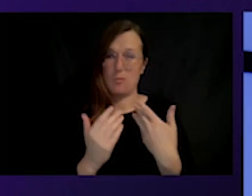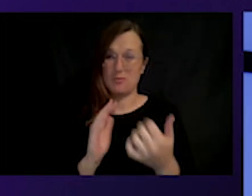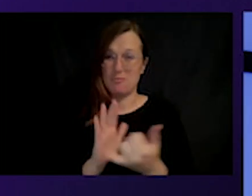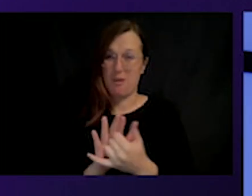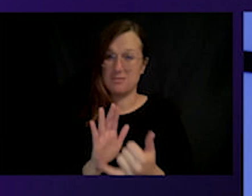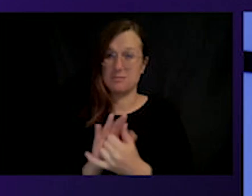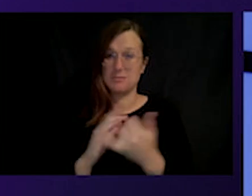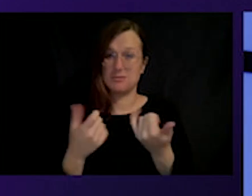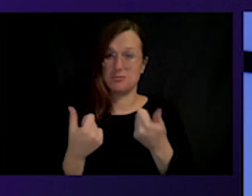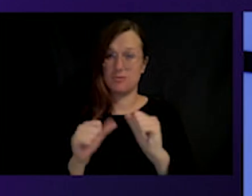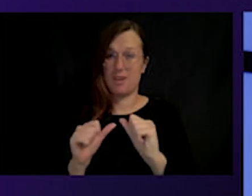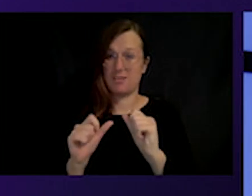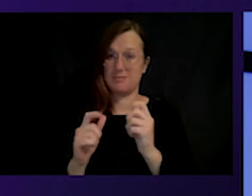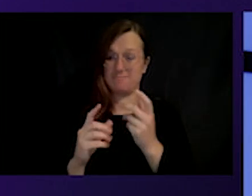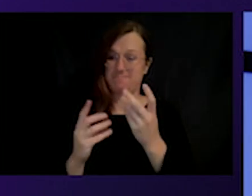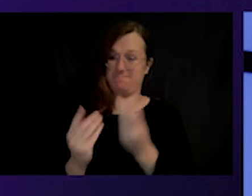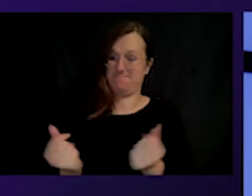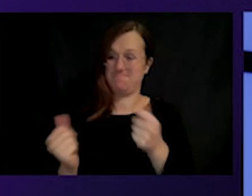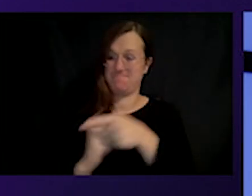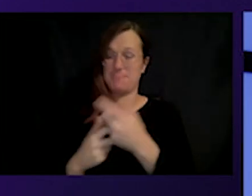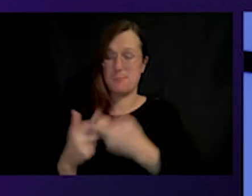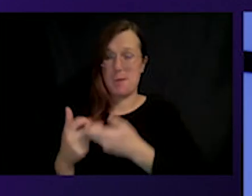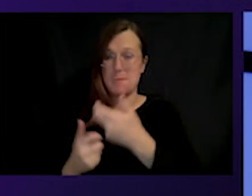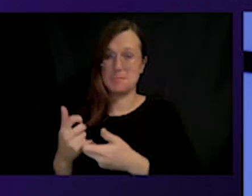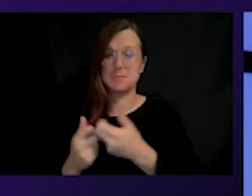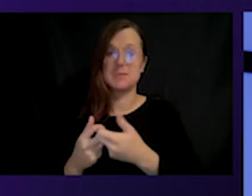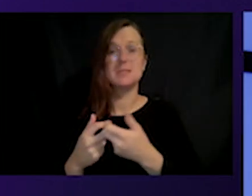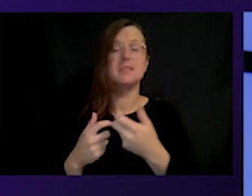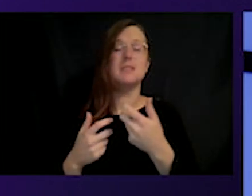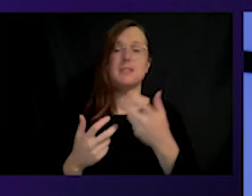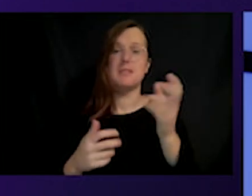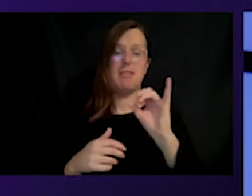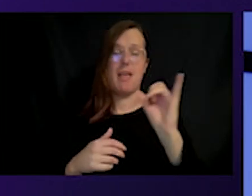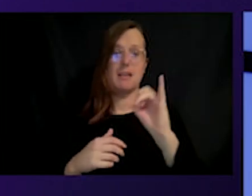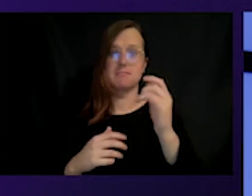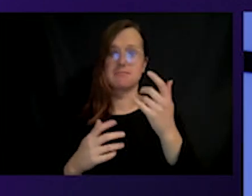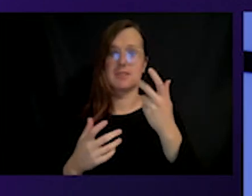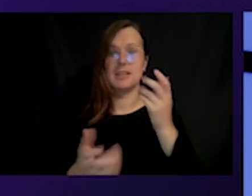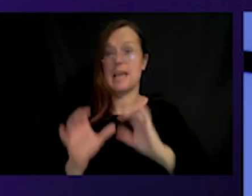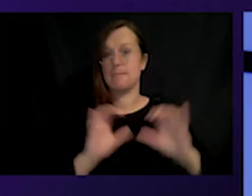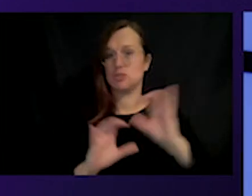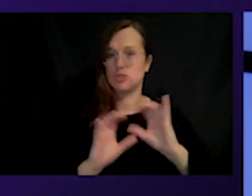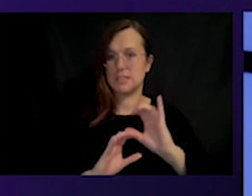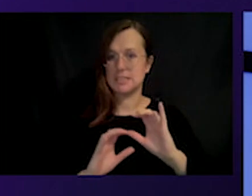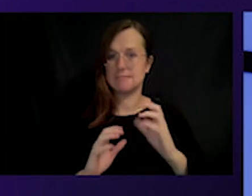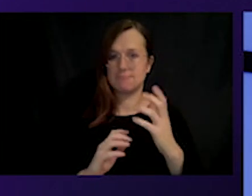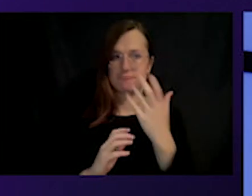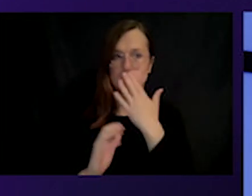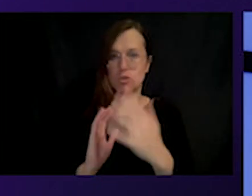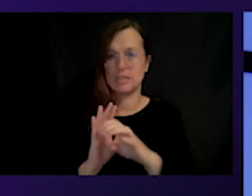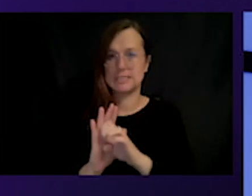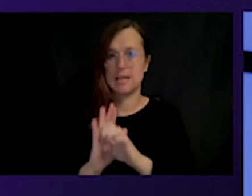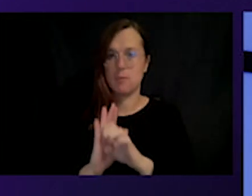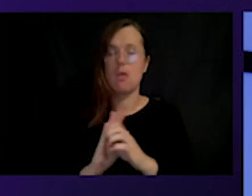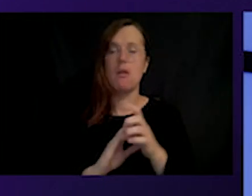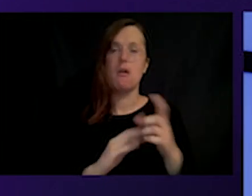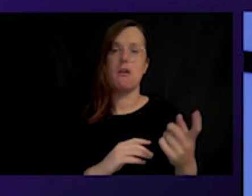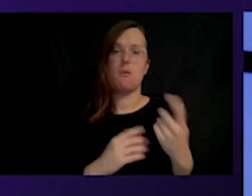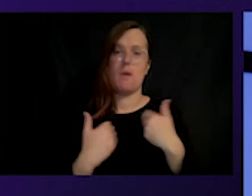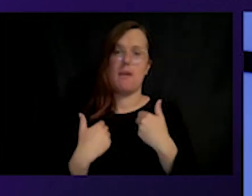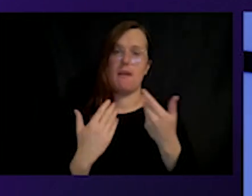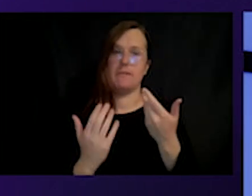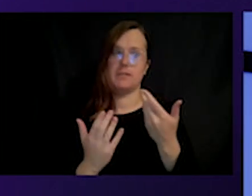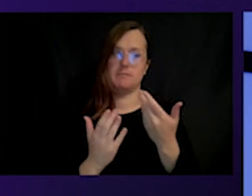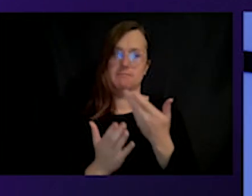problems that are out there. You know, this is Good Chemistry is a great example of, you know, the fact that, you know, we're getting toward being able to have